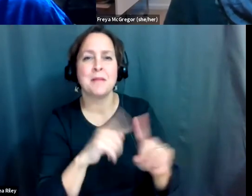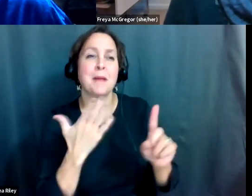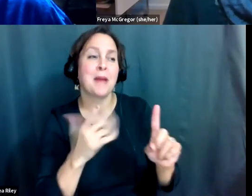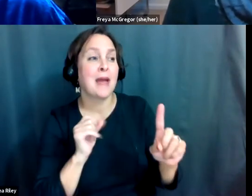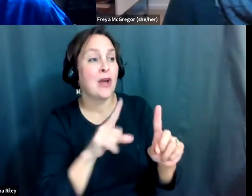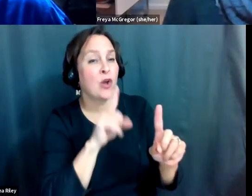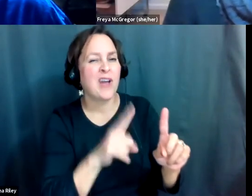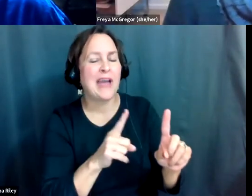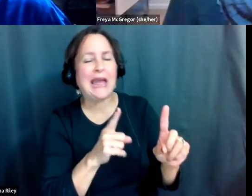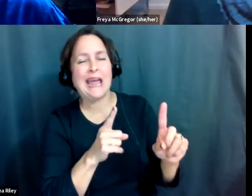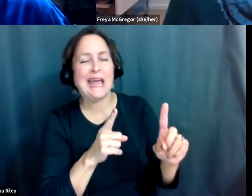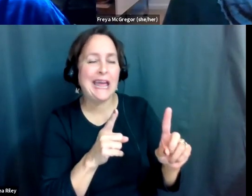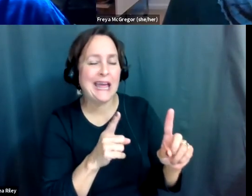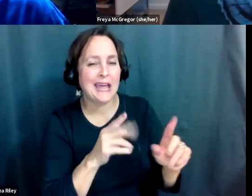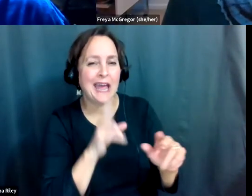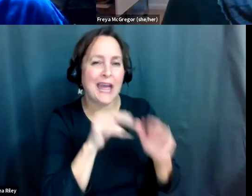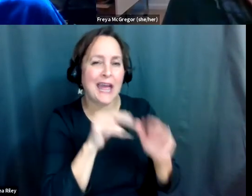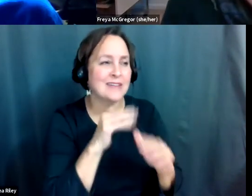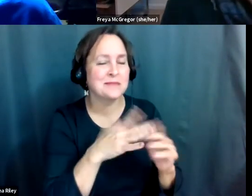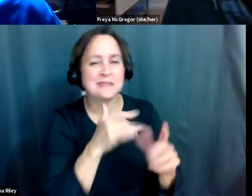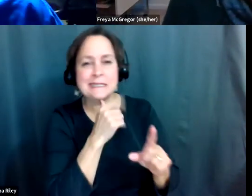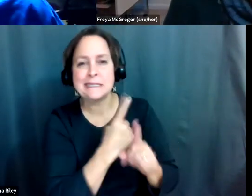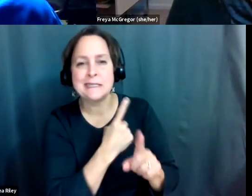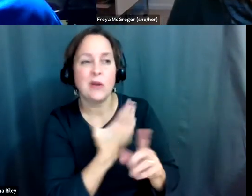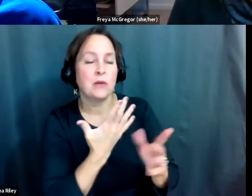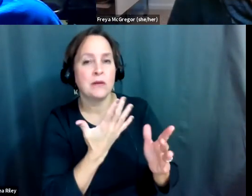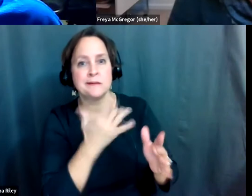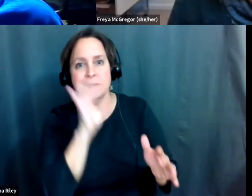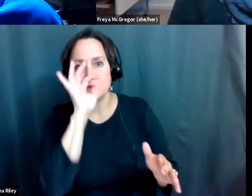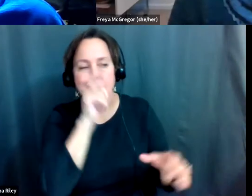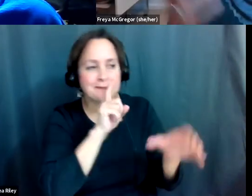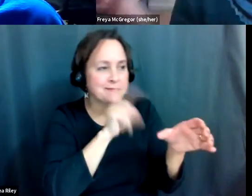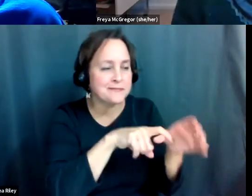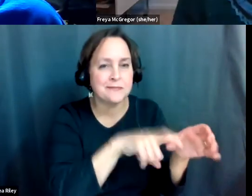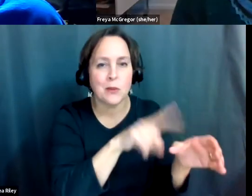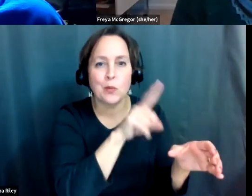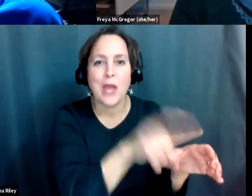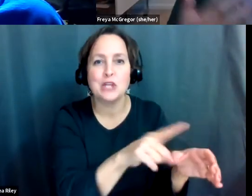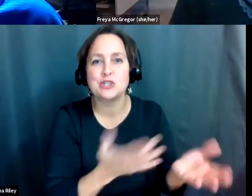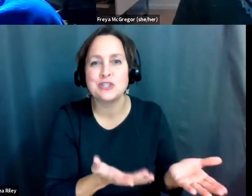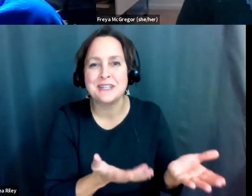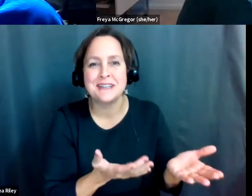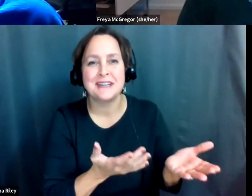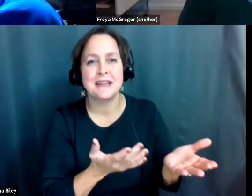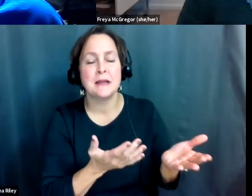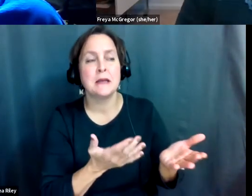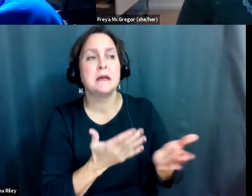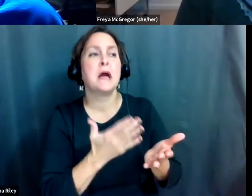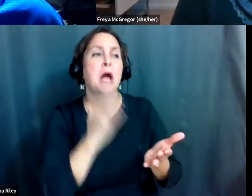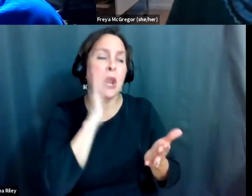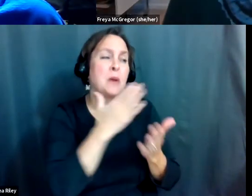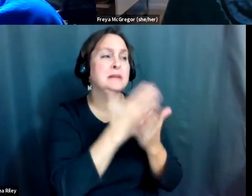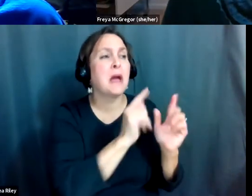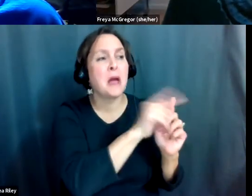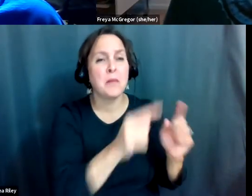inappropriate or uncomfortable or just plain invasive. Um, I know some people, uh, are more than happy to answer those questions